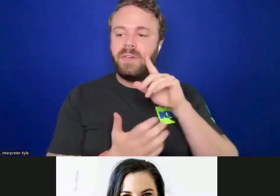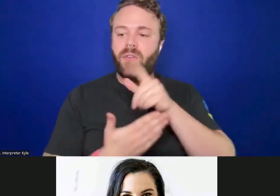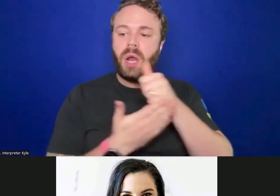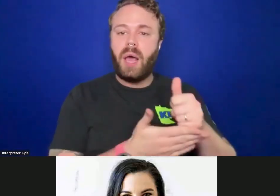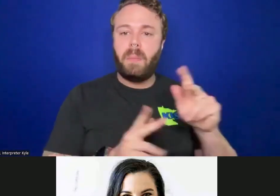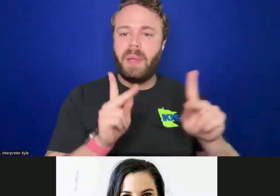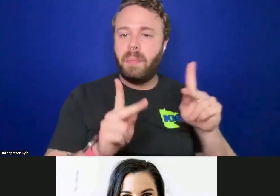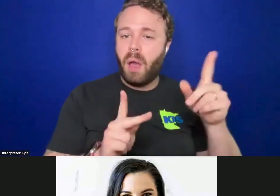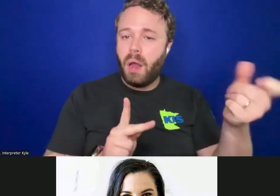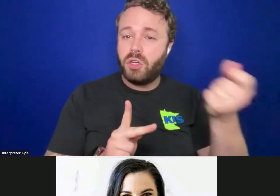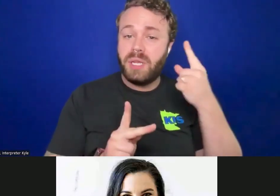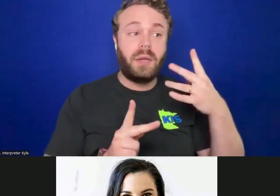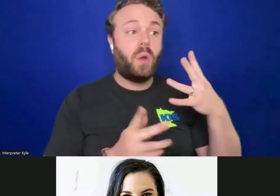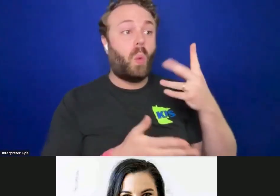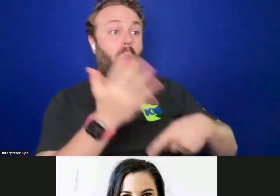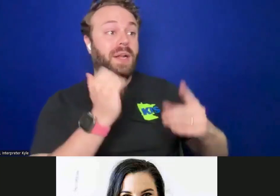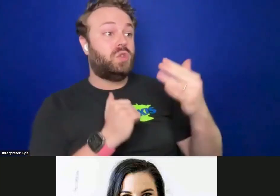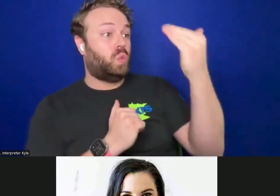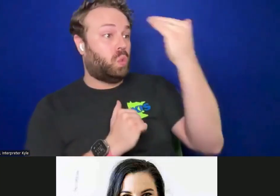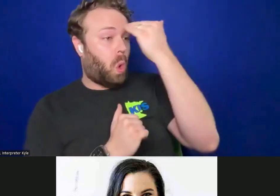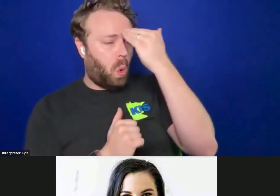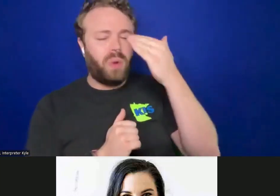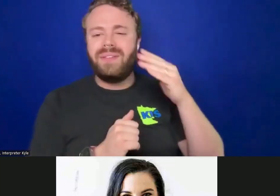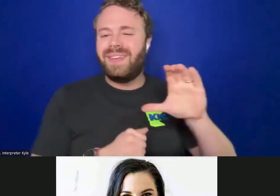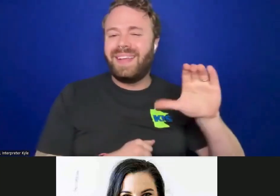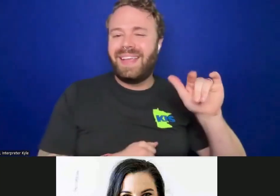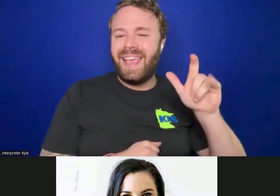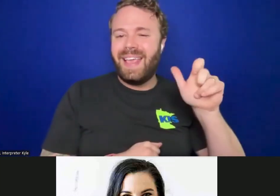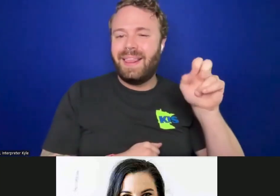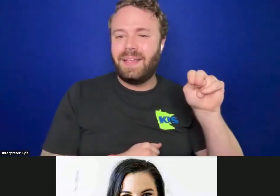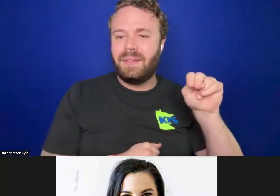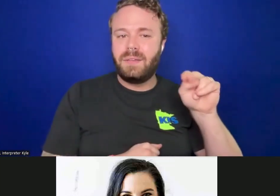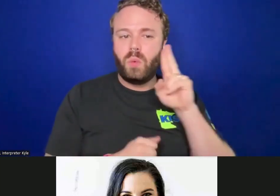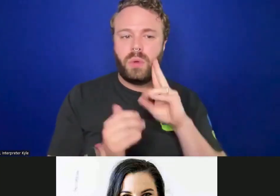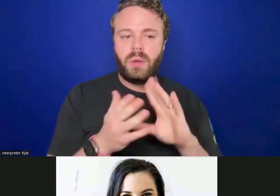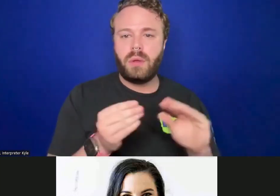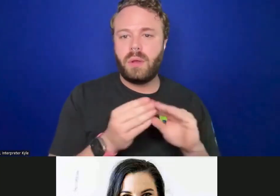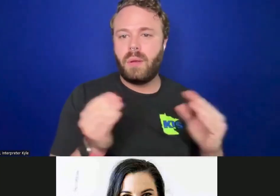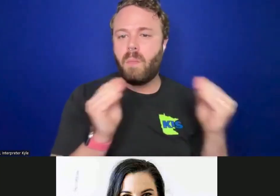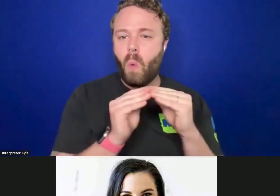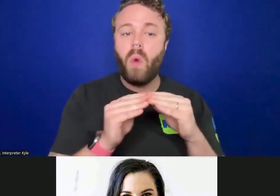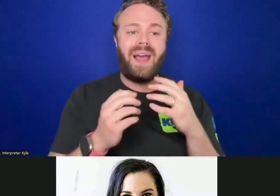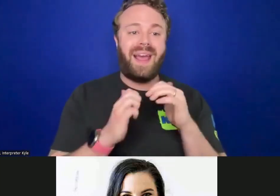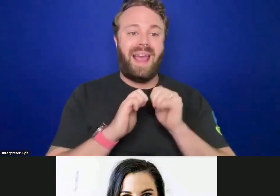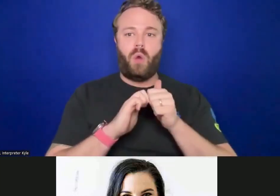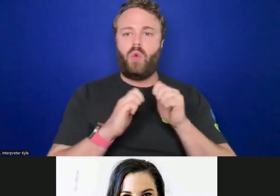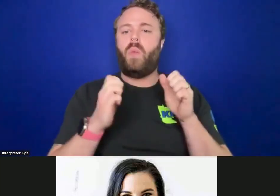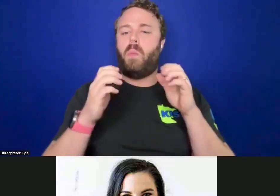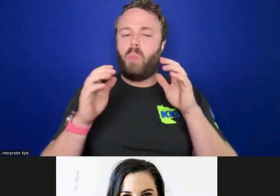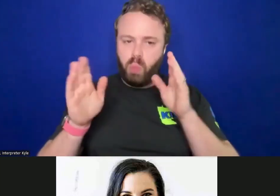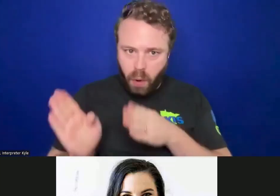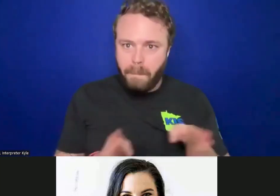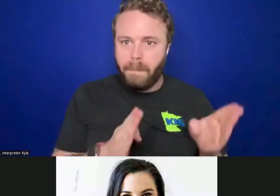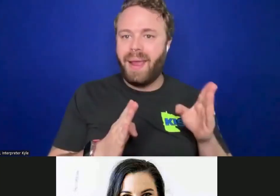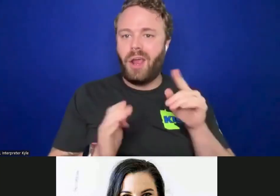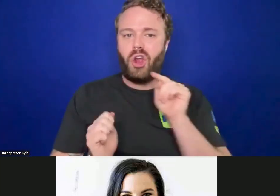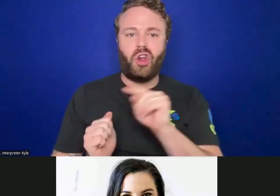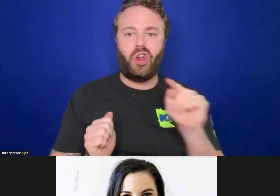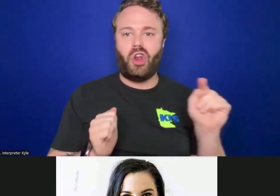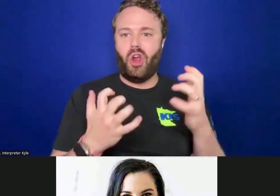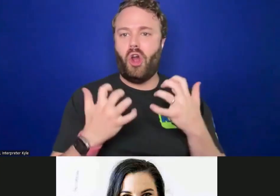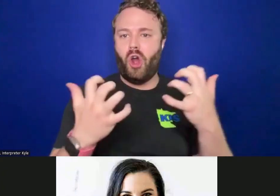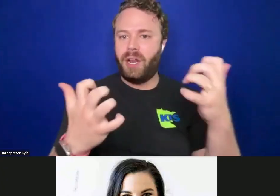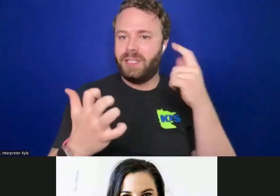Caitlin will say a bit more about, to prepare audiences for uncertainty. People will ask, why do